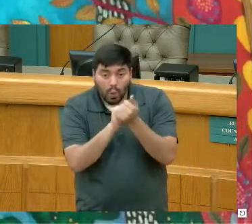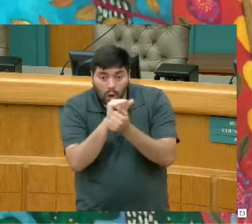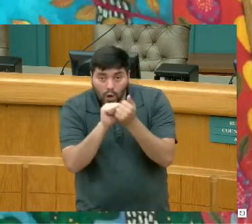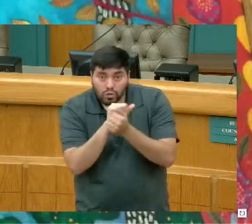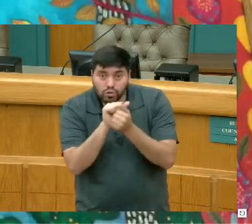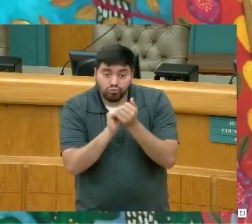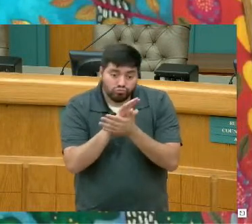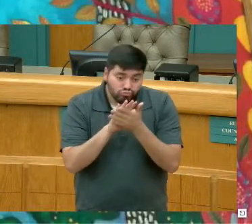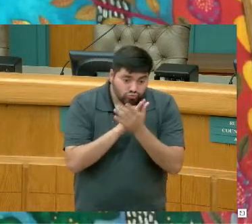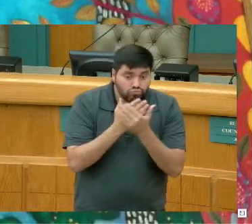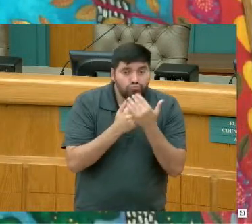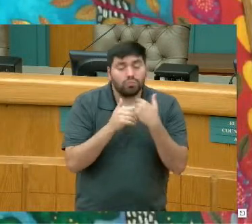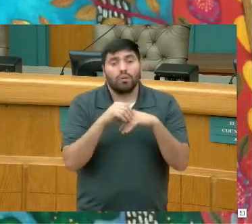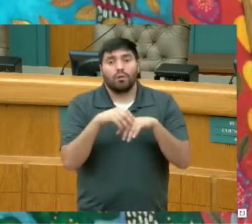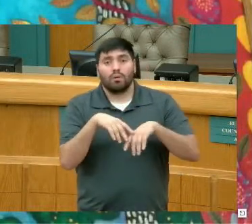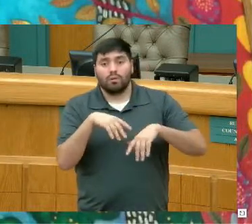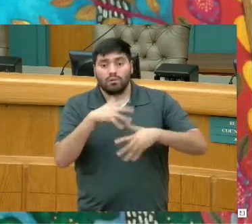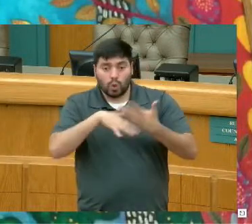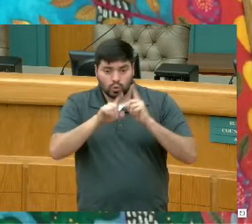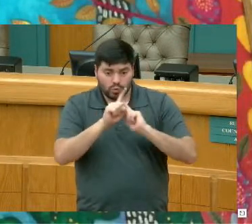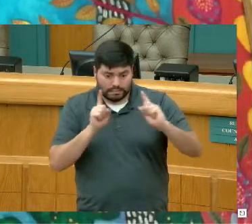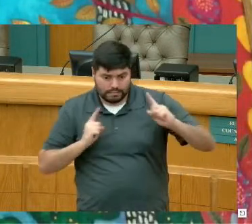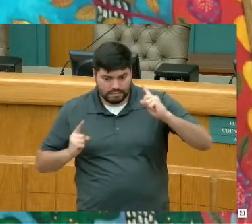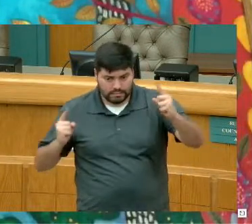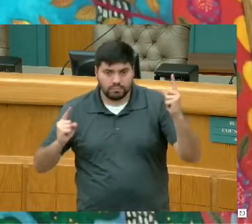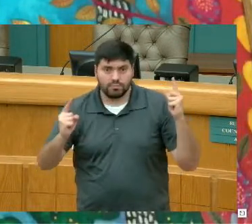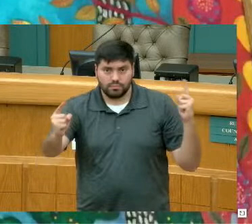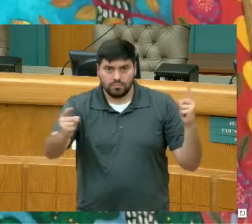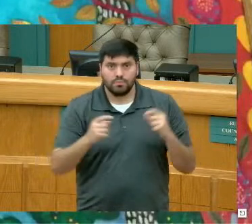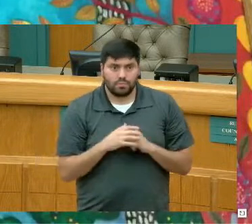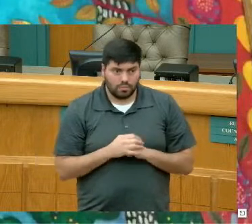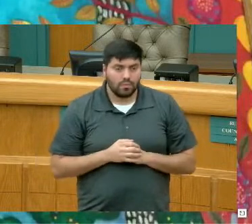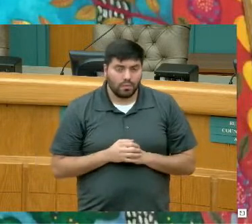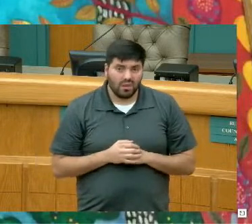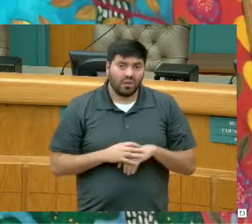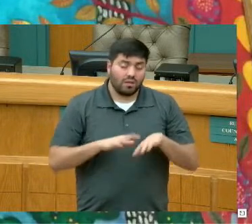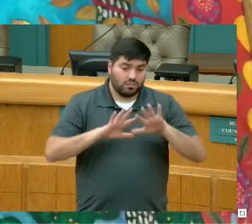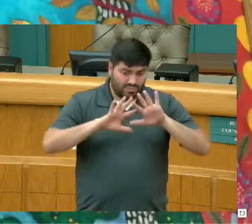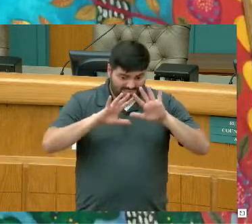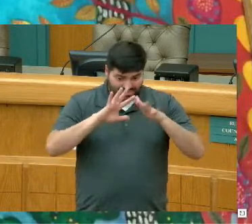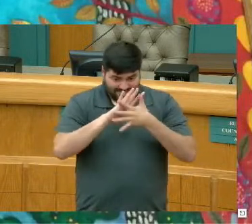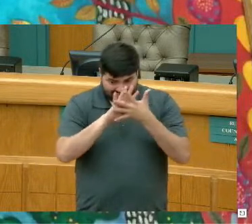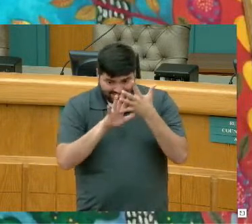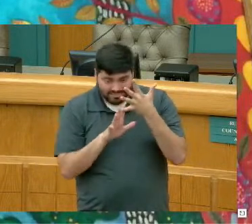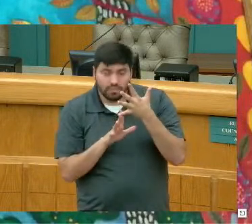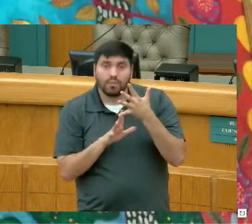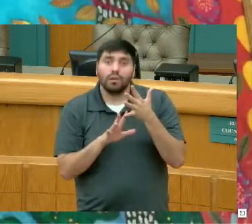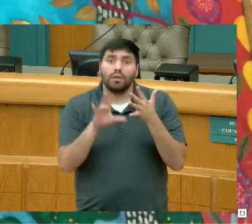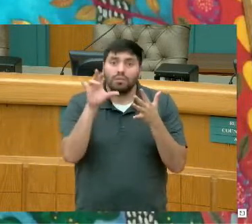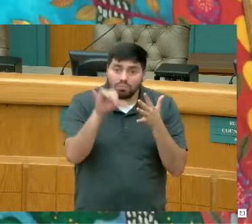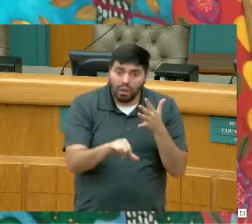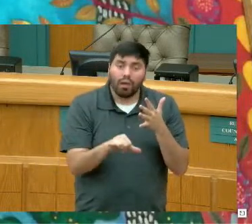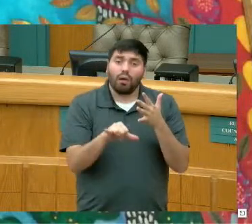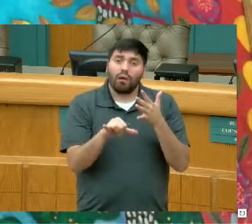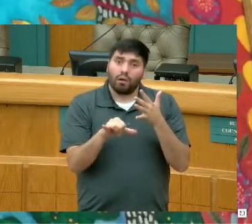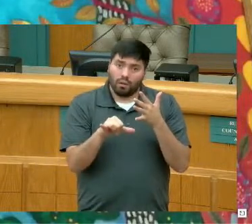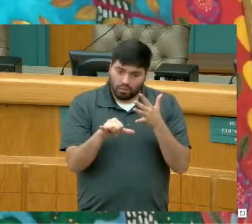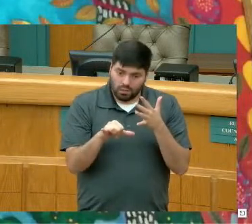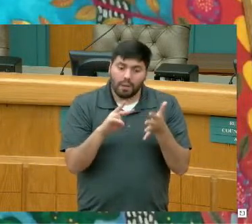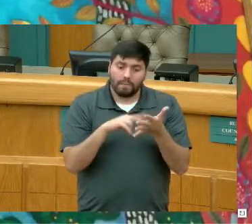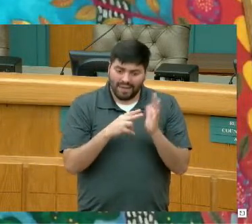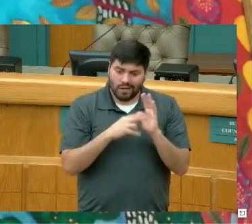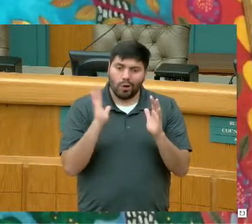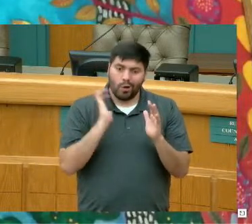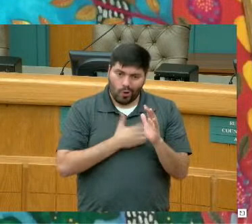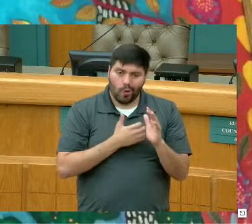masks and maintaining social distancing, avoiding big reunions and crowds, all also are actions